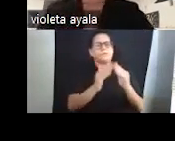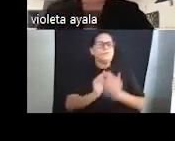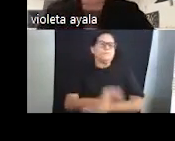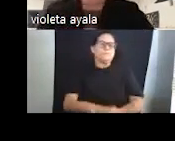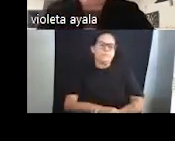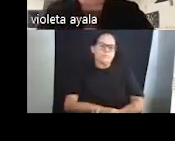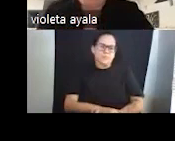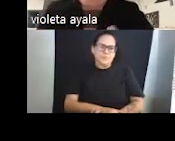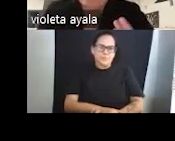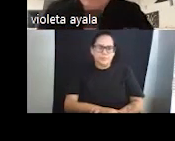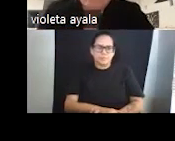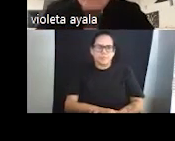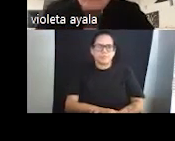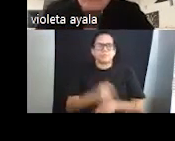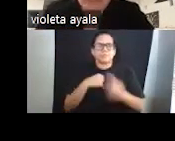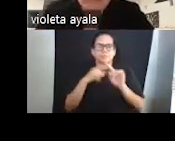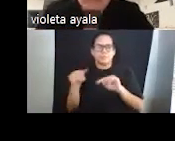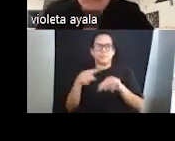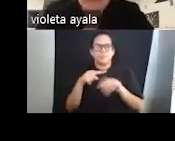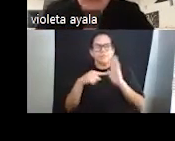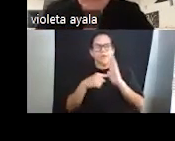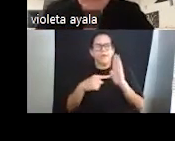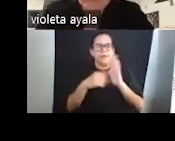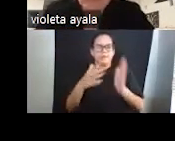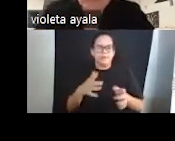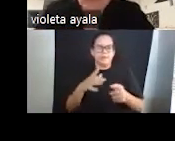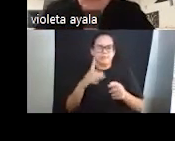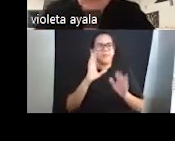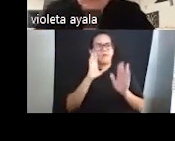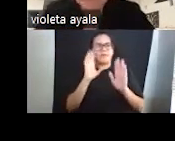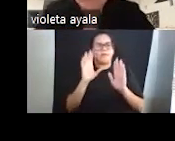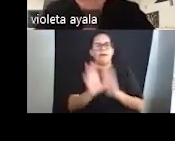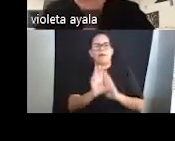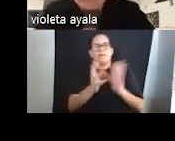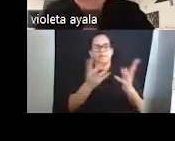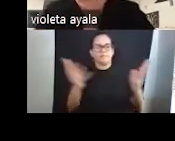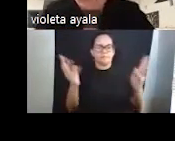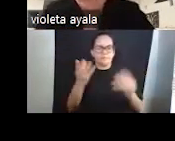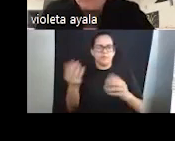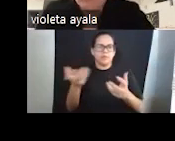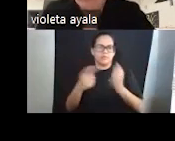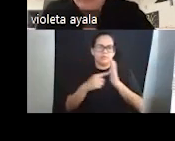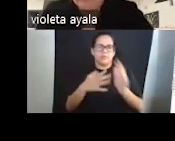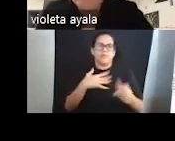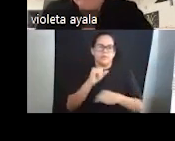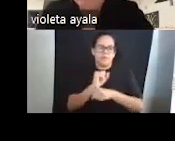and I went to an exhibition, to a gallery, and they wanted to show my